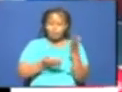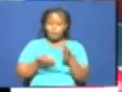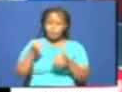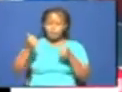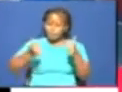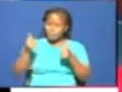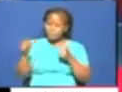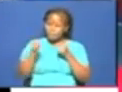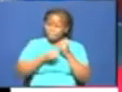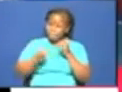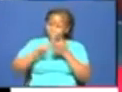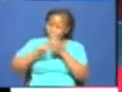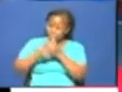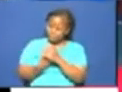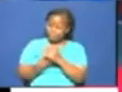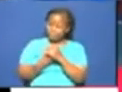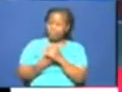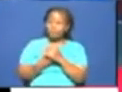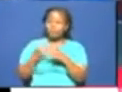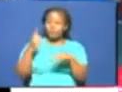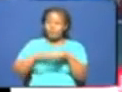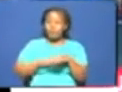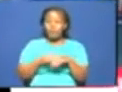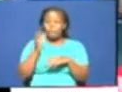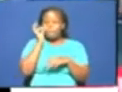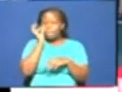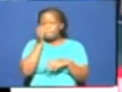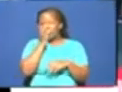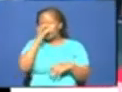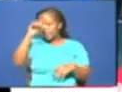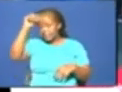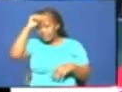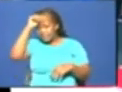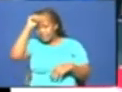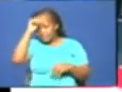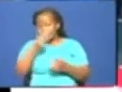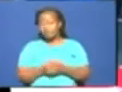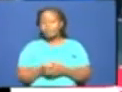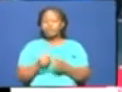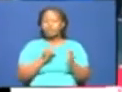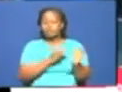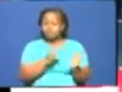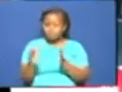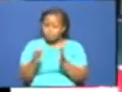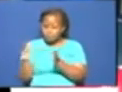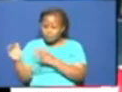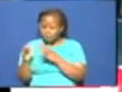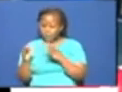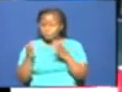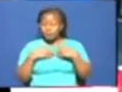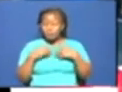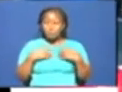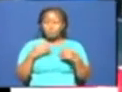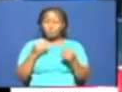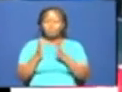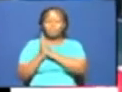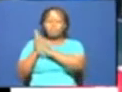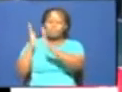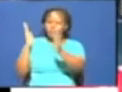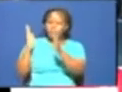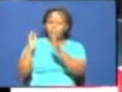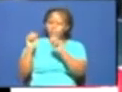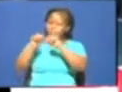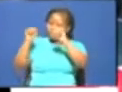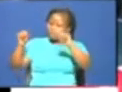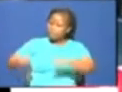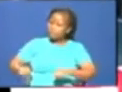undertook during the Grand Coalition government. The plan for a rapid bus transit system could not